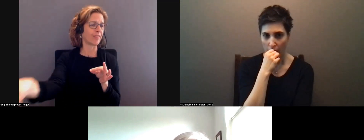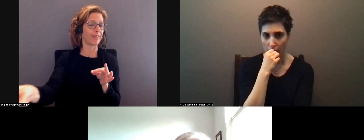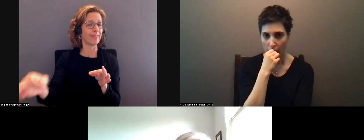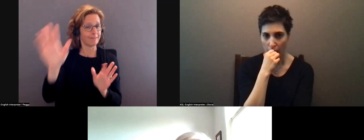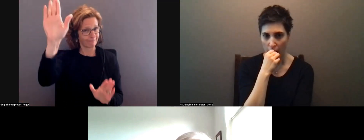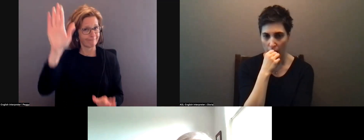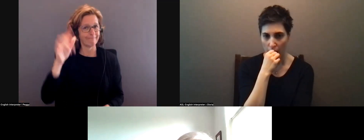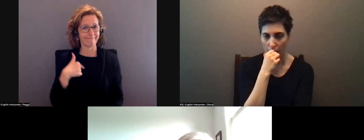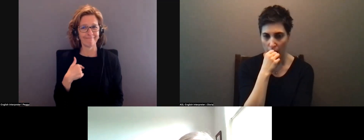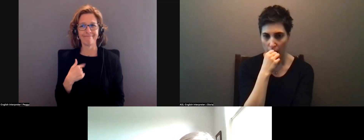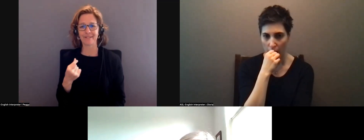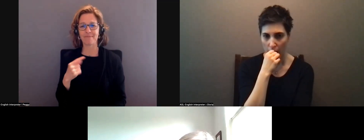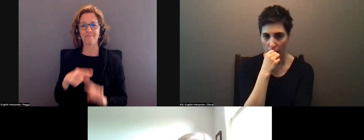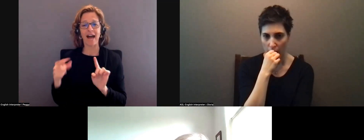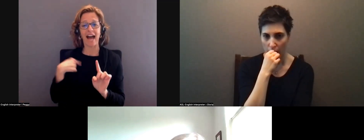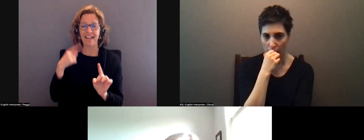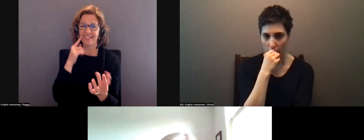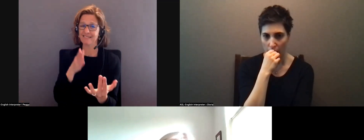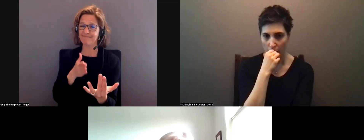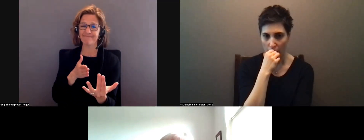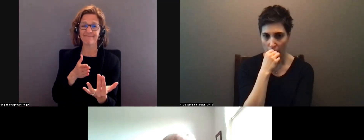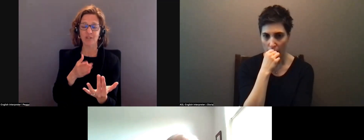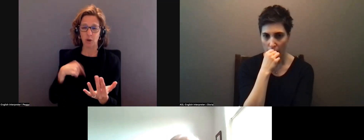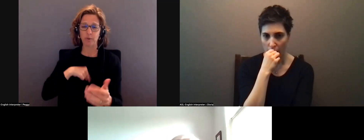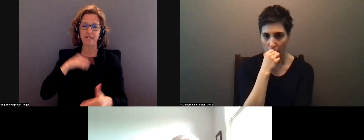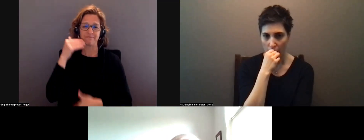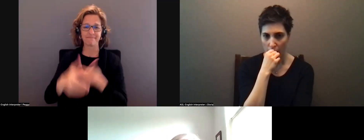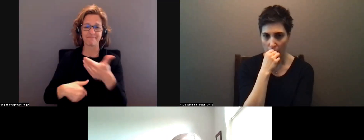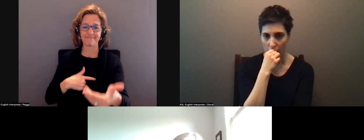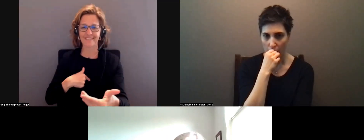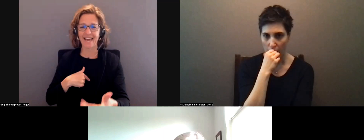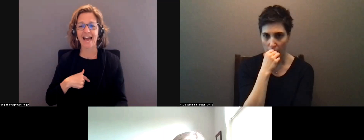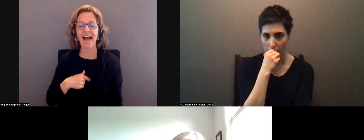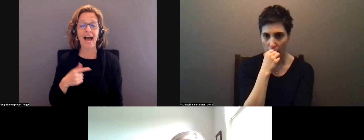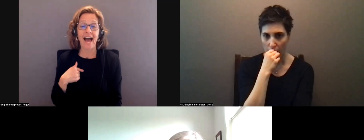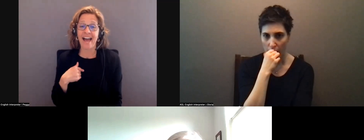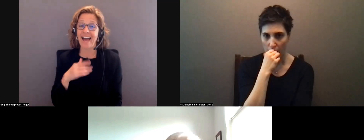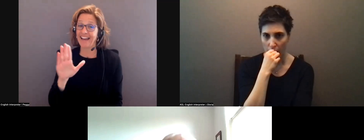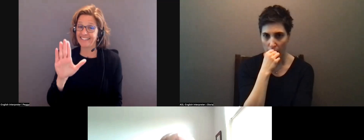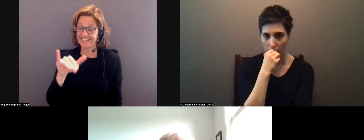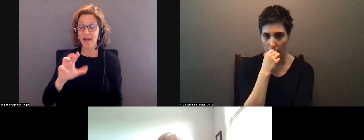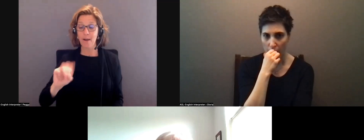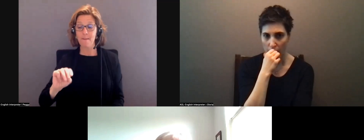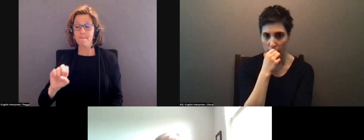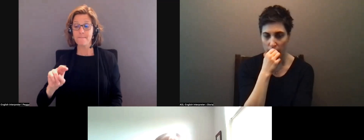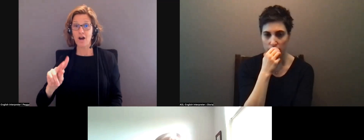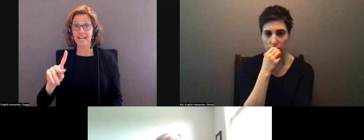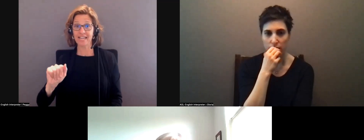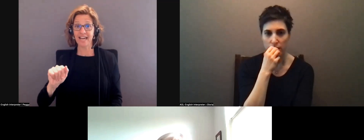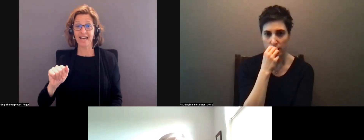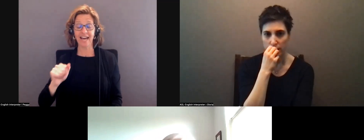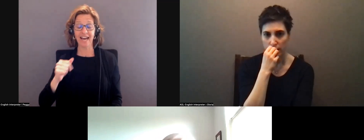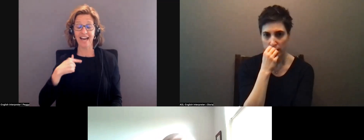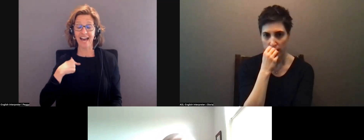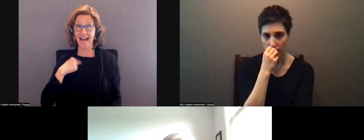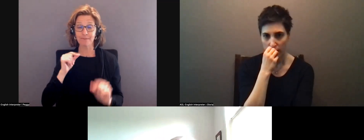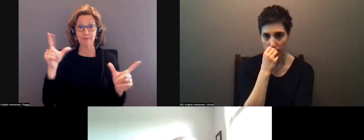think Monica, I'm surprised she wasn't quite frustrated with us, but her training